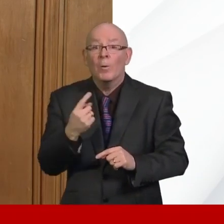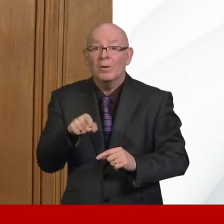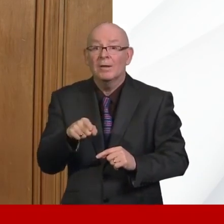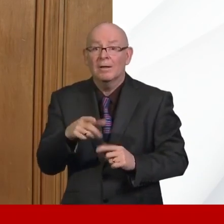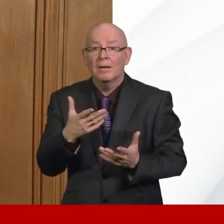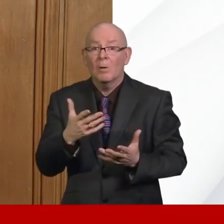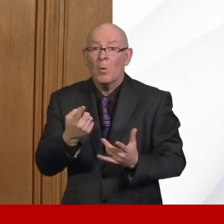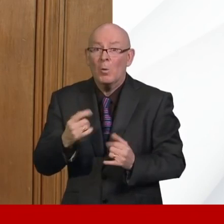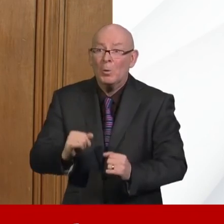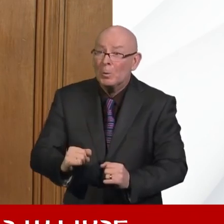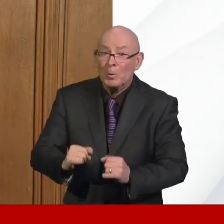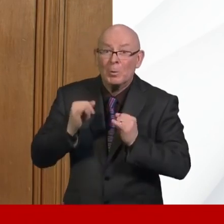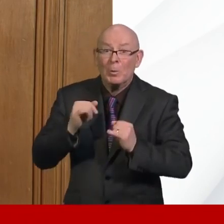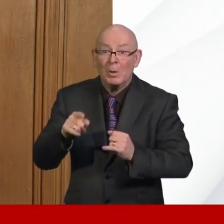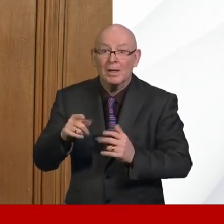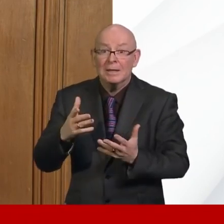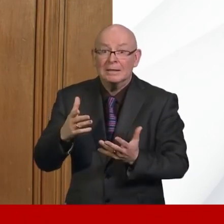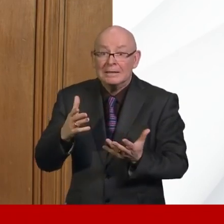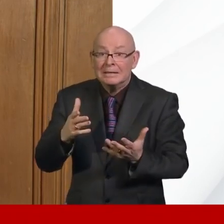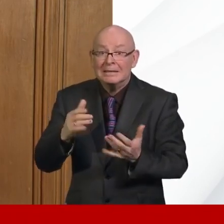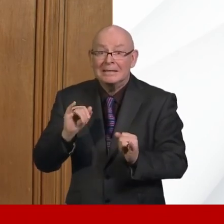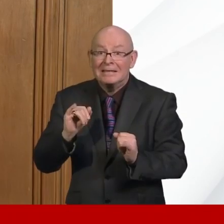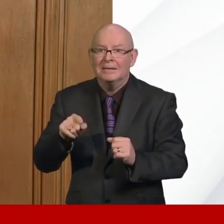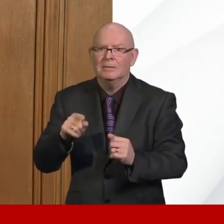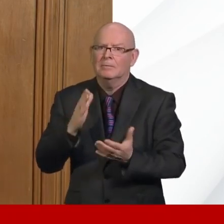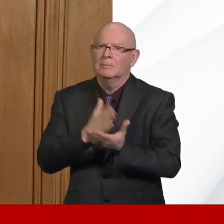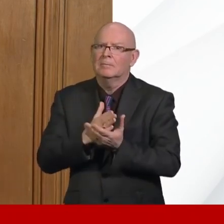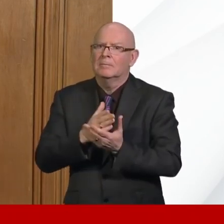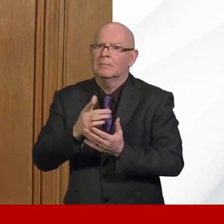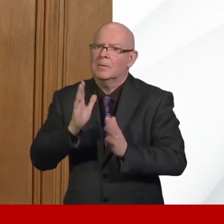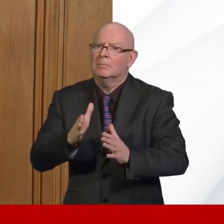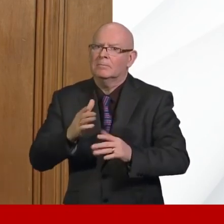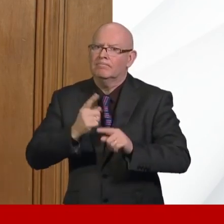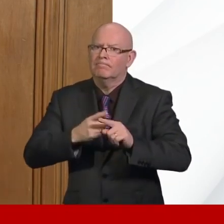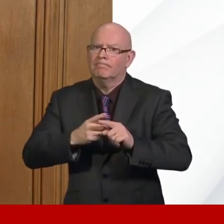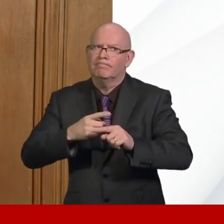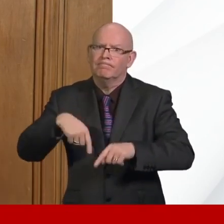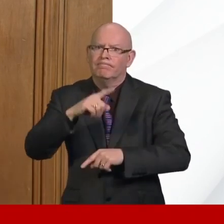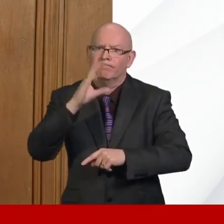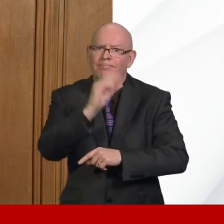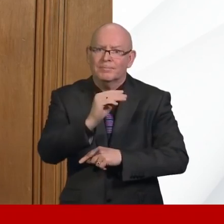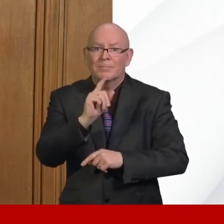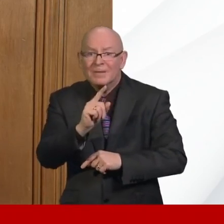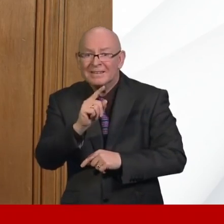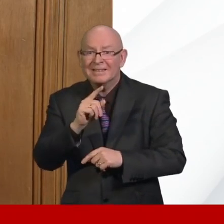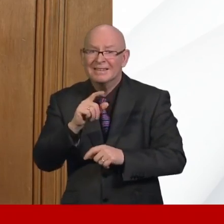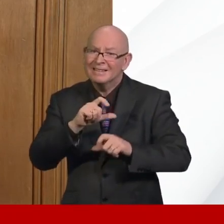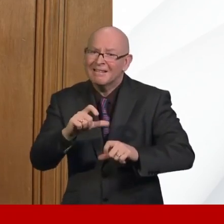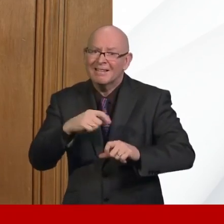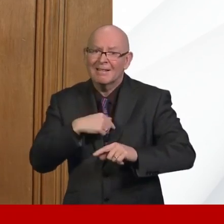ventilator capacity is not breached. That's what we need to keep looking at, making sure we do not get to a position where that's